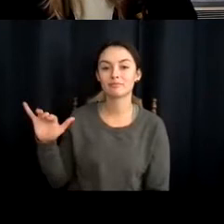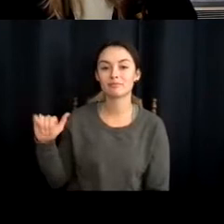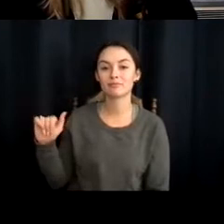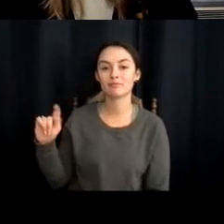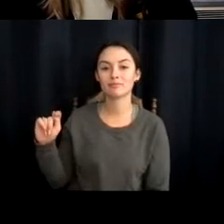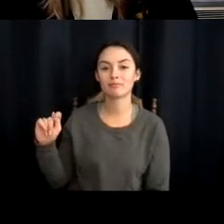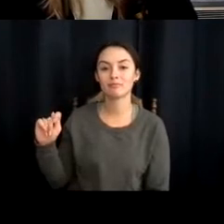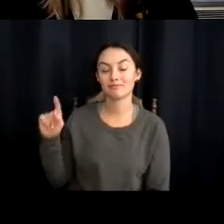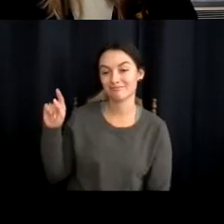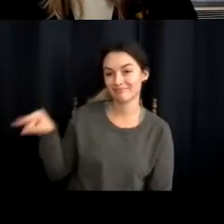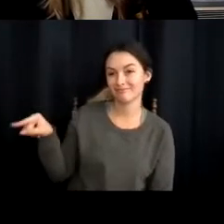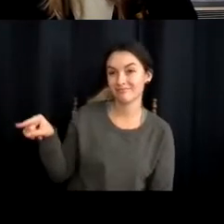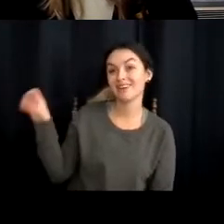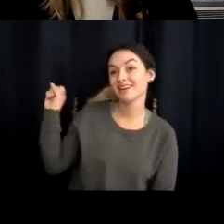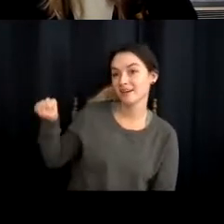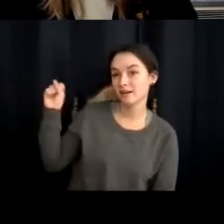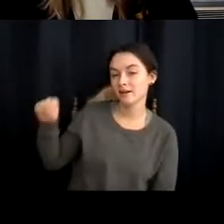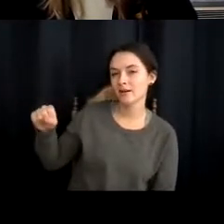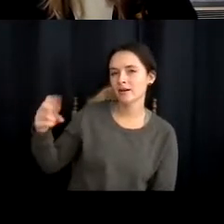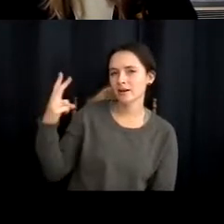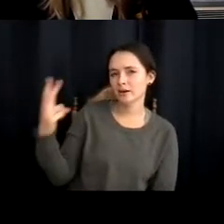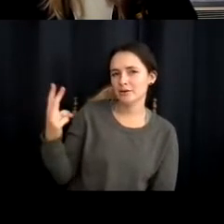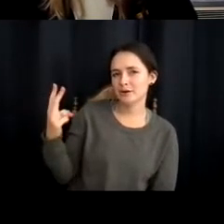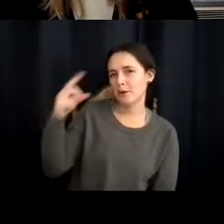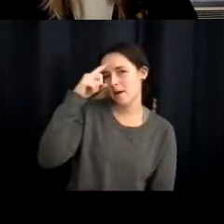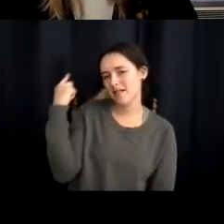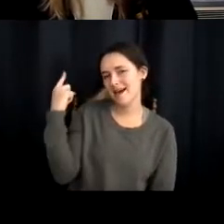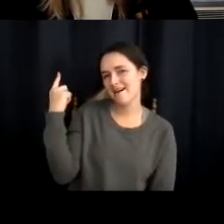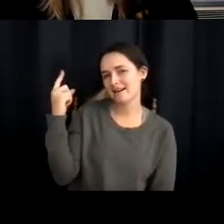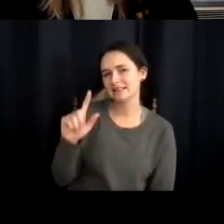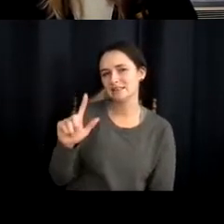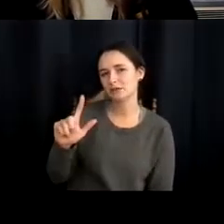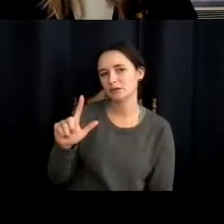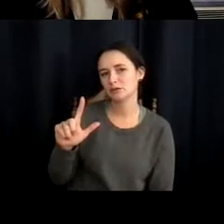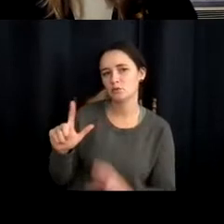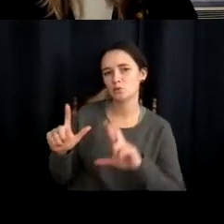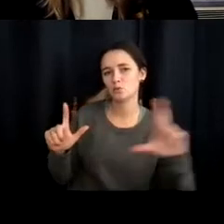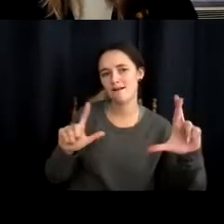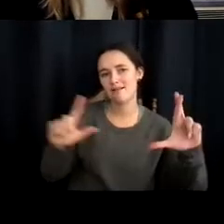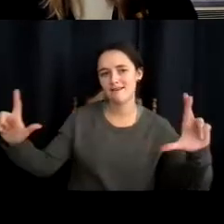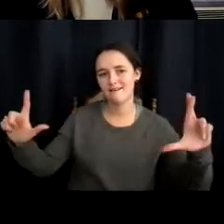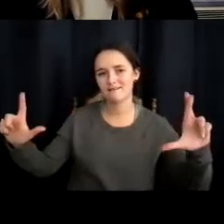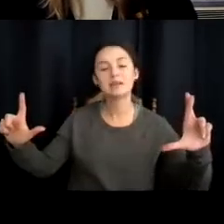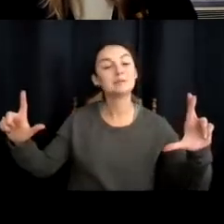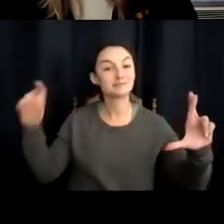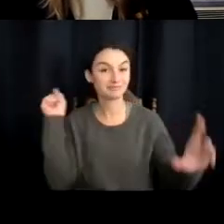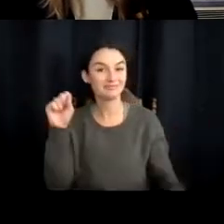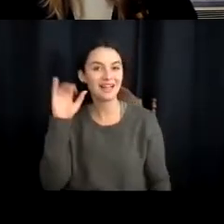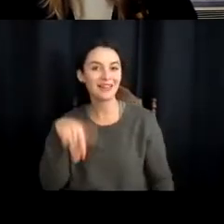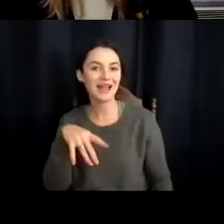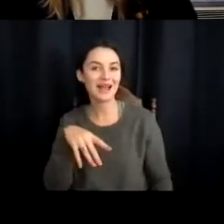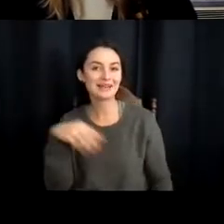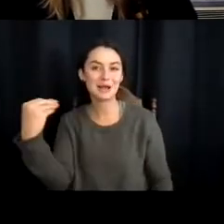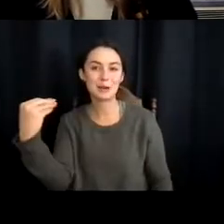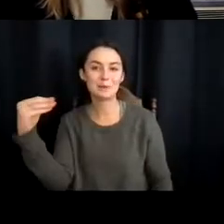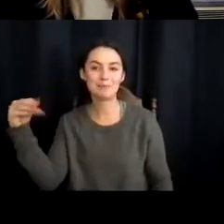That there's two like black things in the right and left corners. Yeah, those are speakers. I think you're referring to